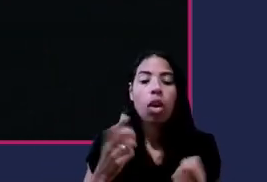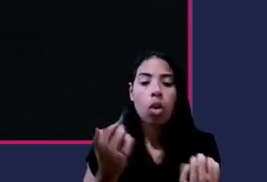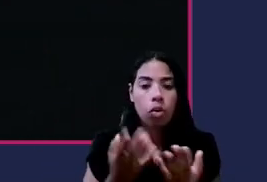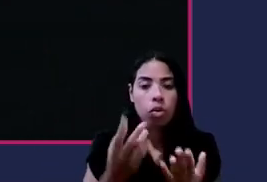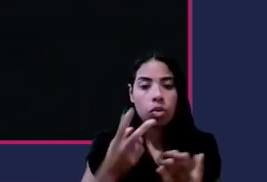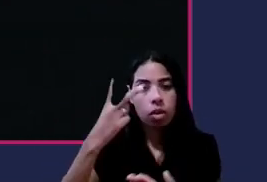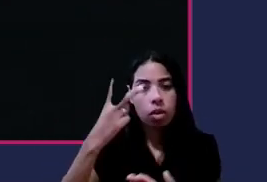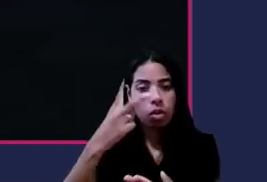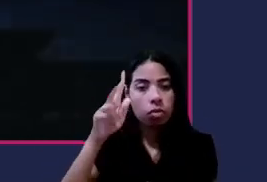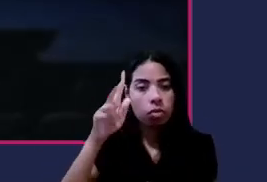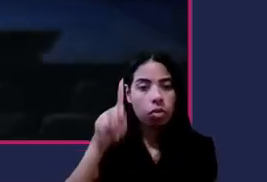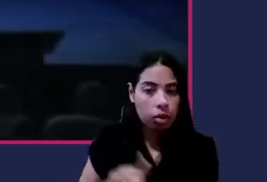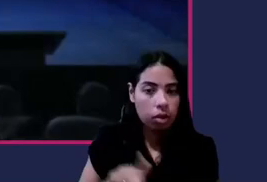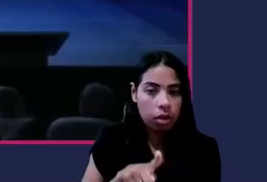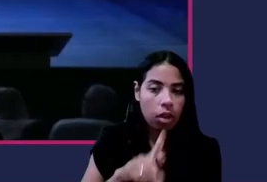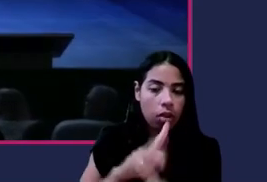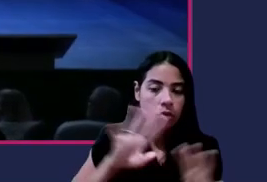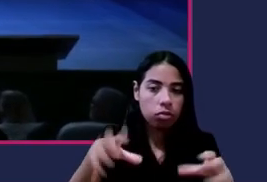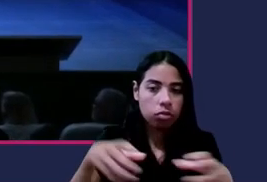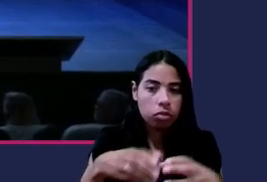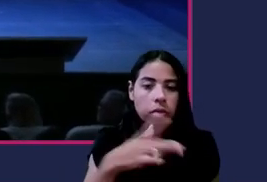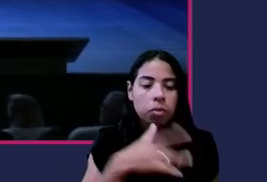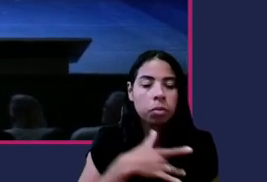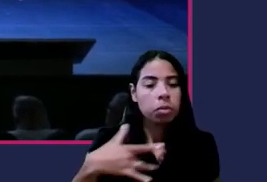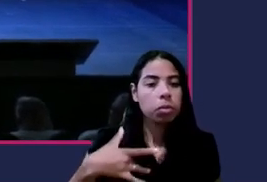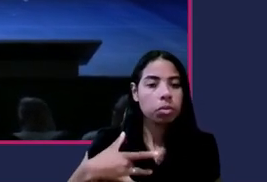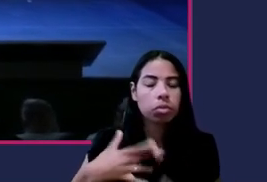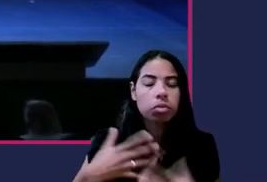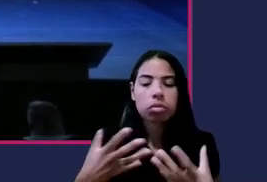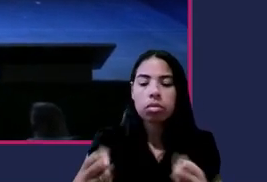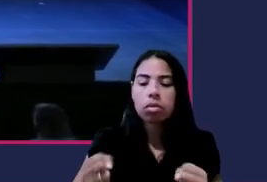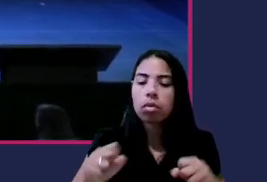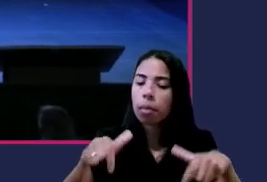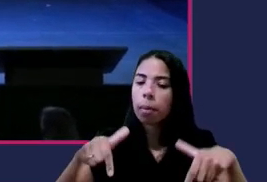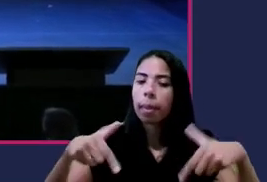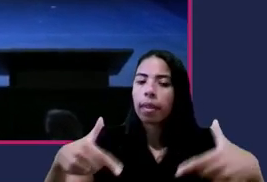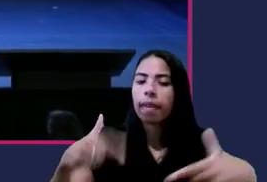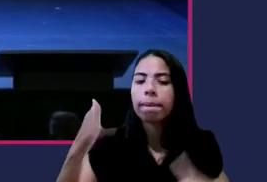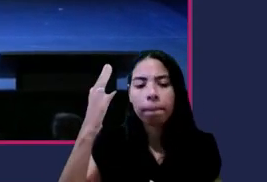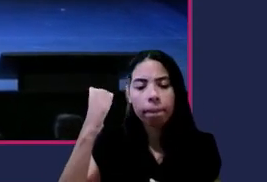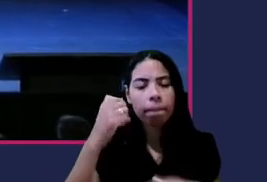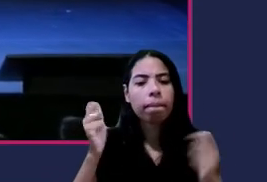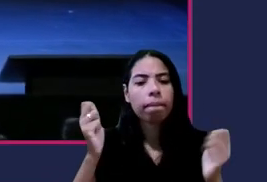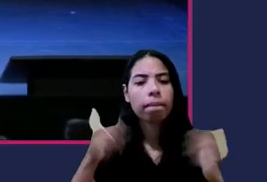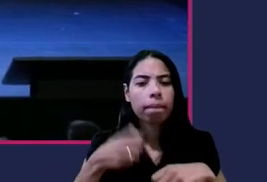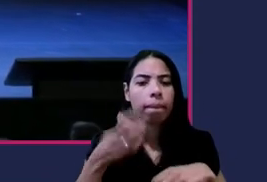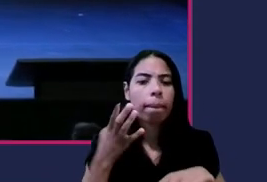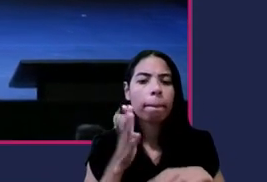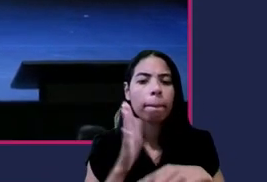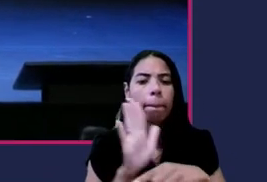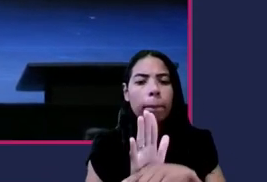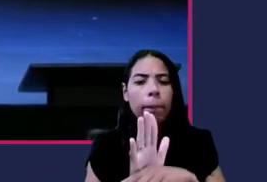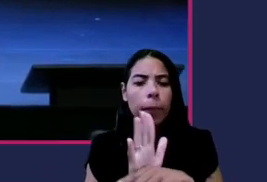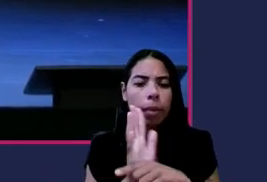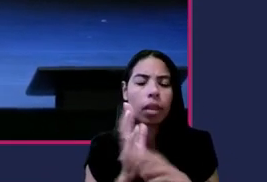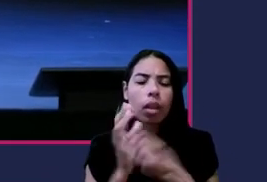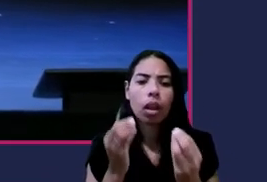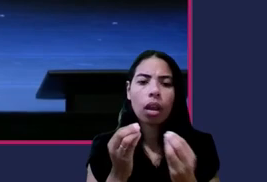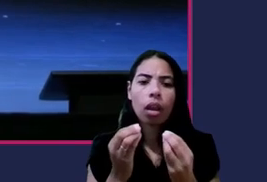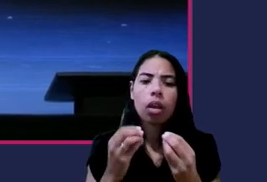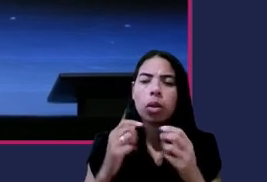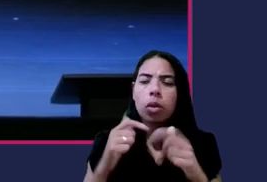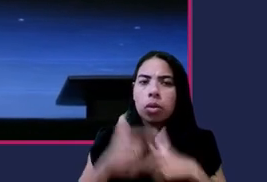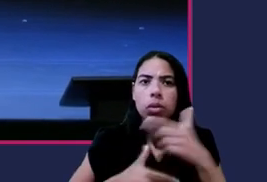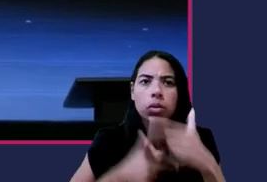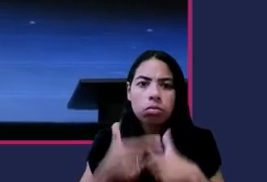in my state, and I took on that challenge. And there I saw that we could contribute